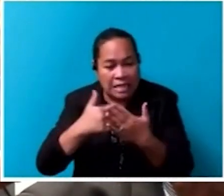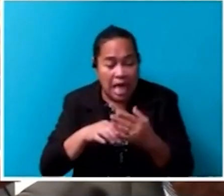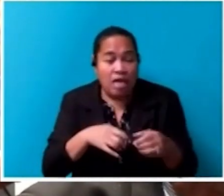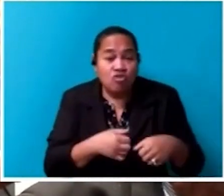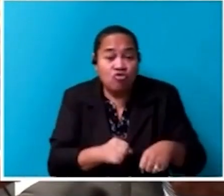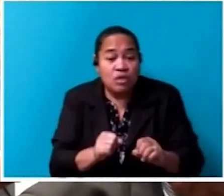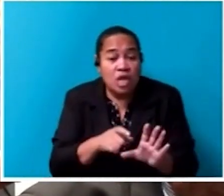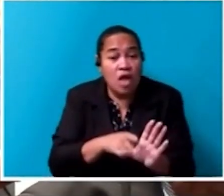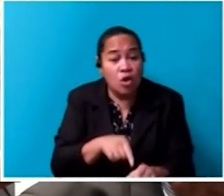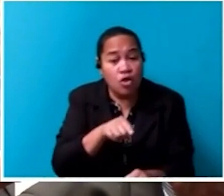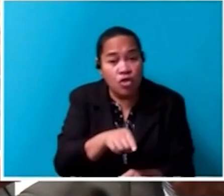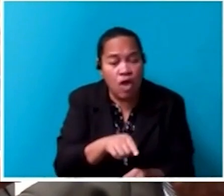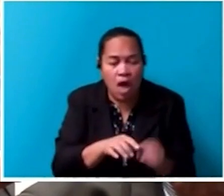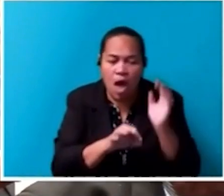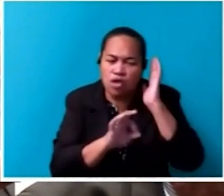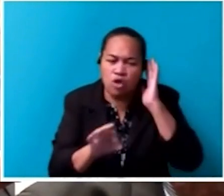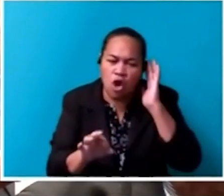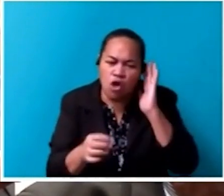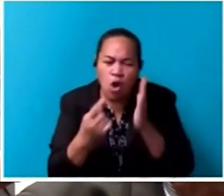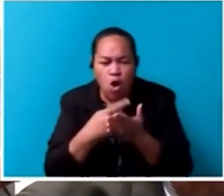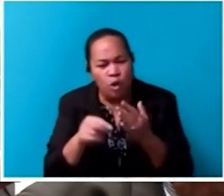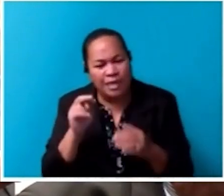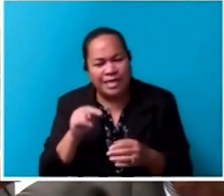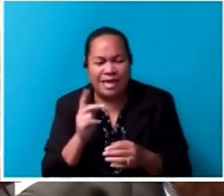need not just charity,